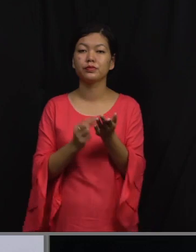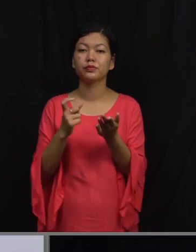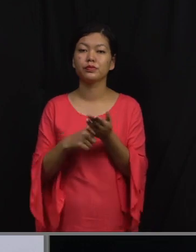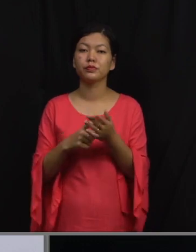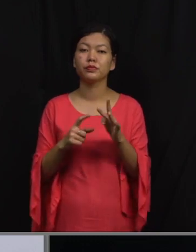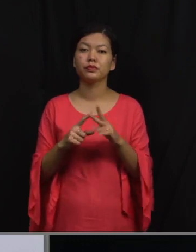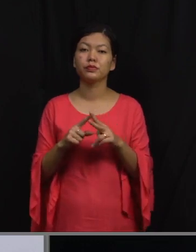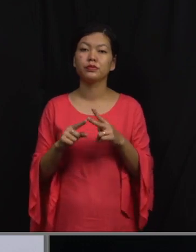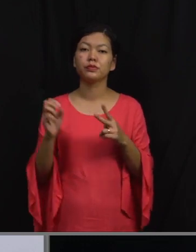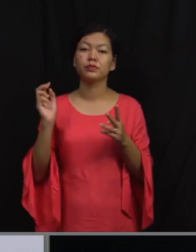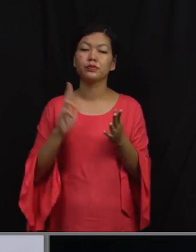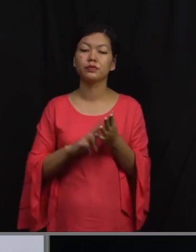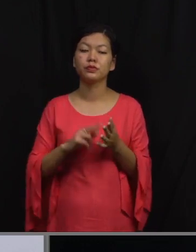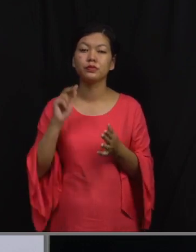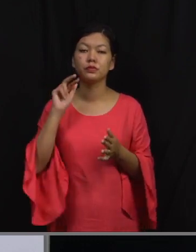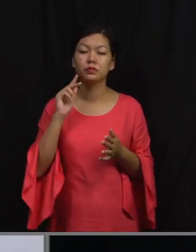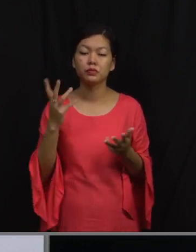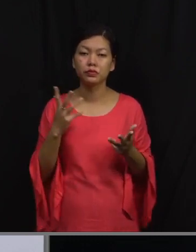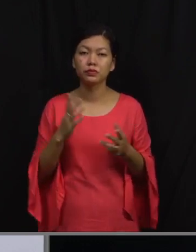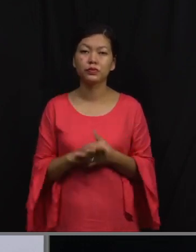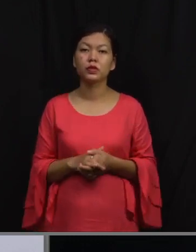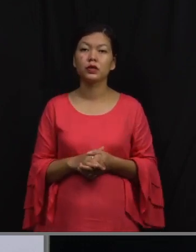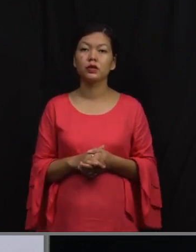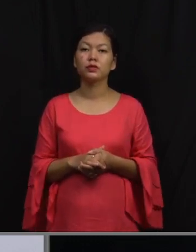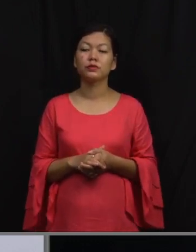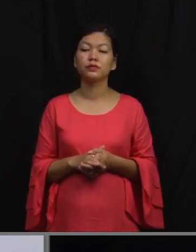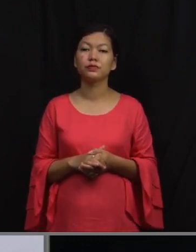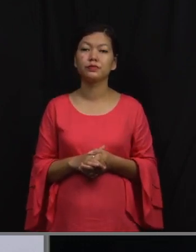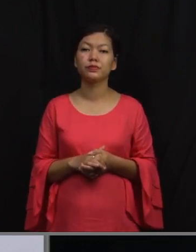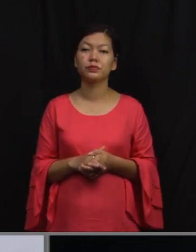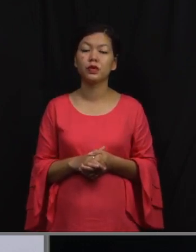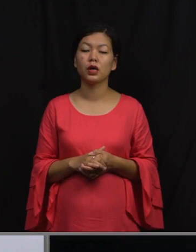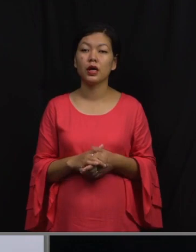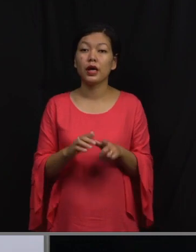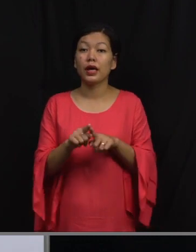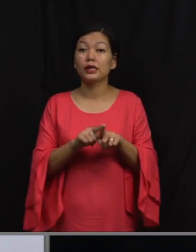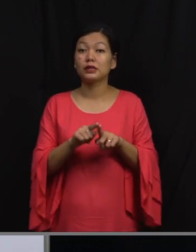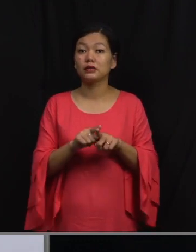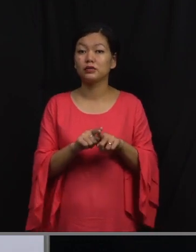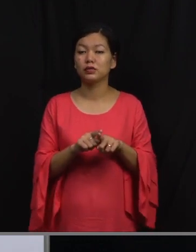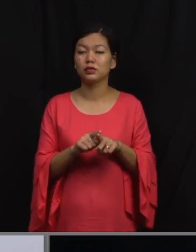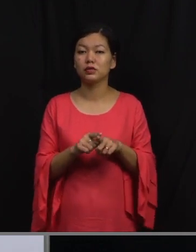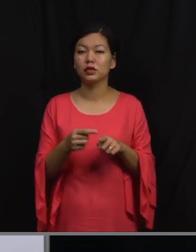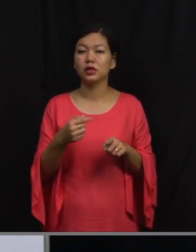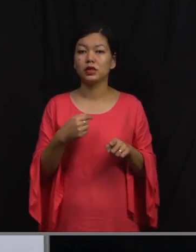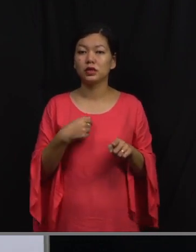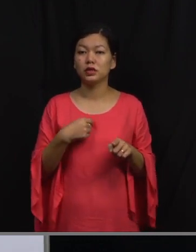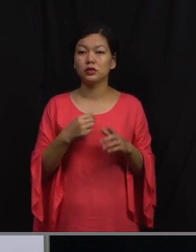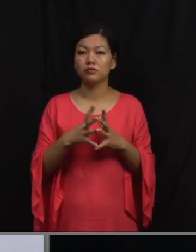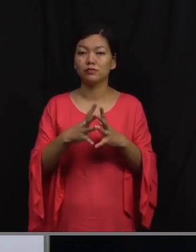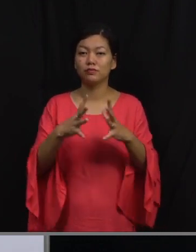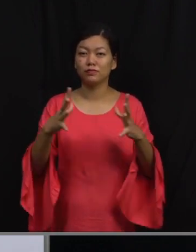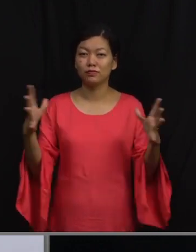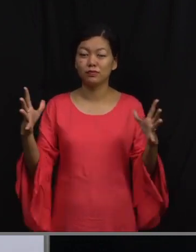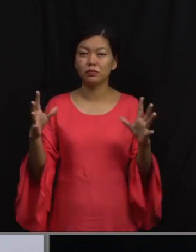reduction, how does it work when I say reduction? So reduction, when suppose I want to learn the properties of behavior of a very large or